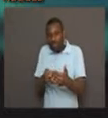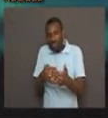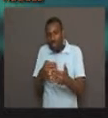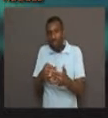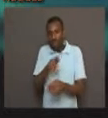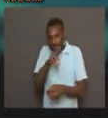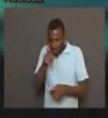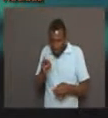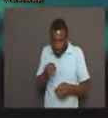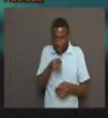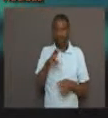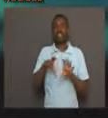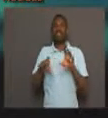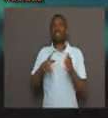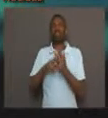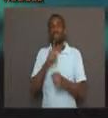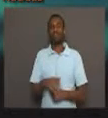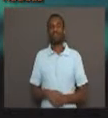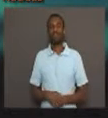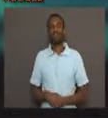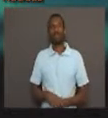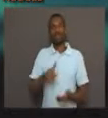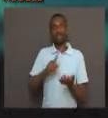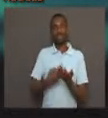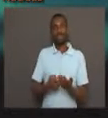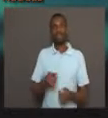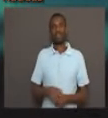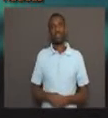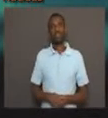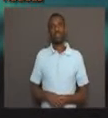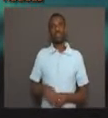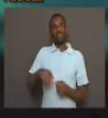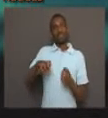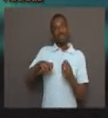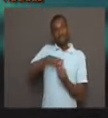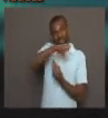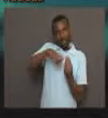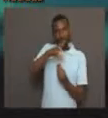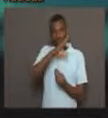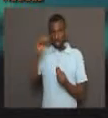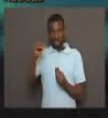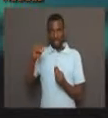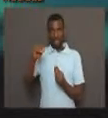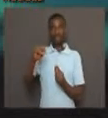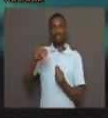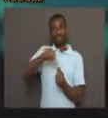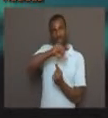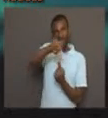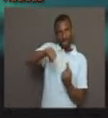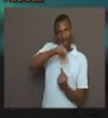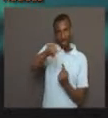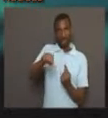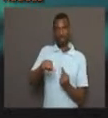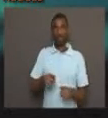It is possible for the electrons in an atom to exist in